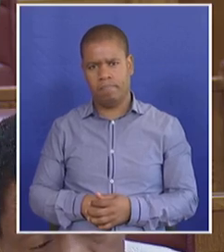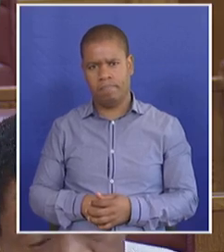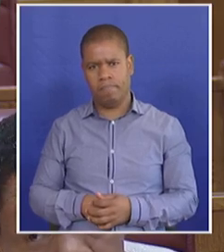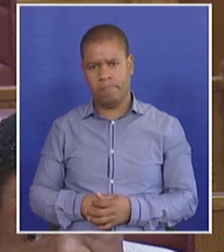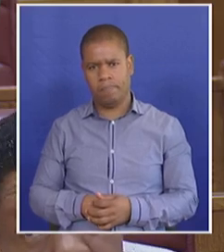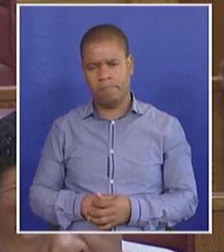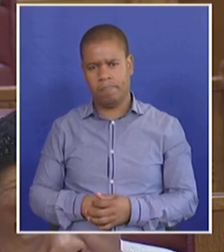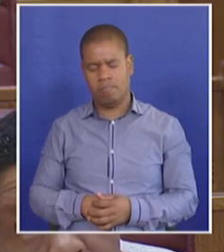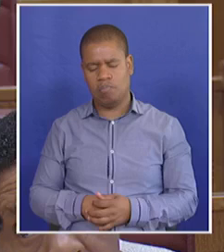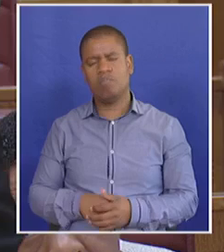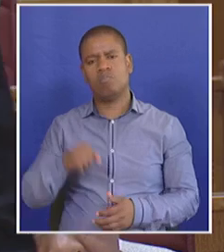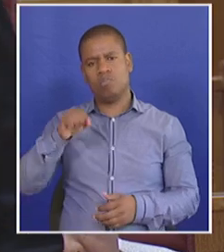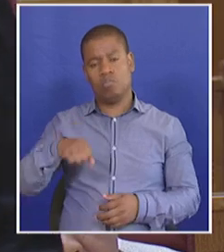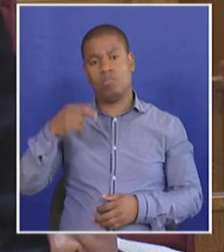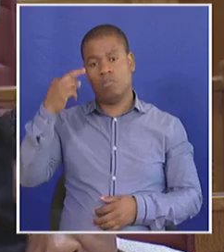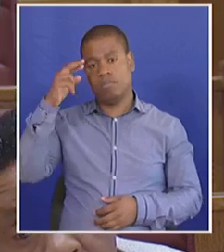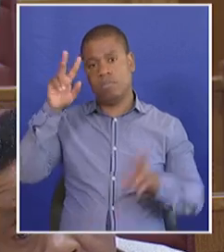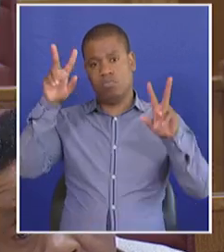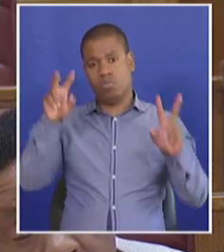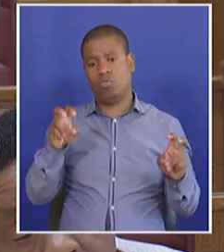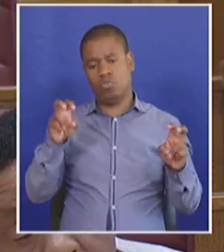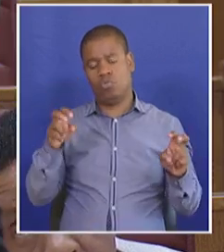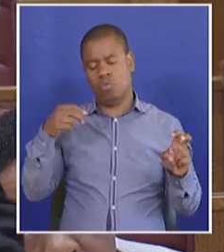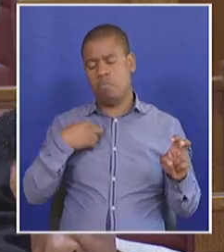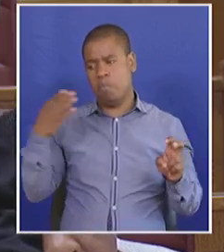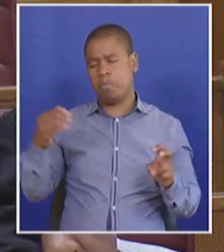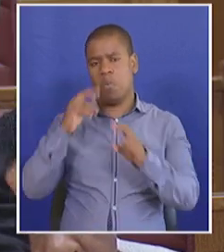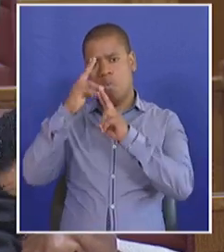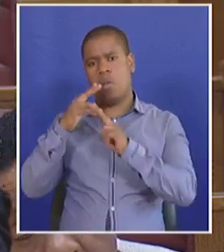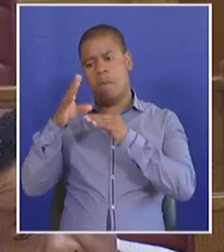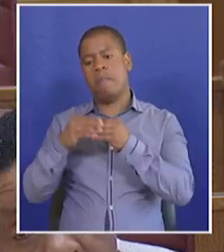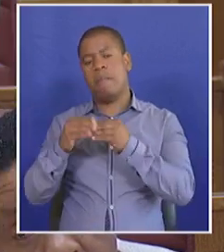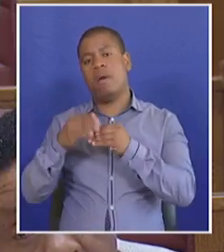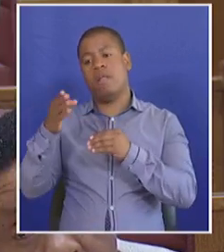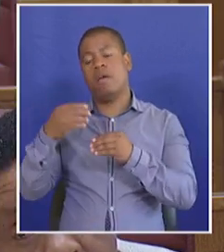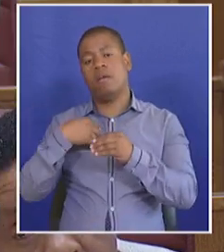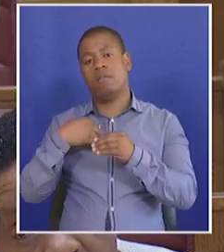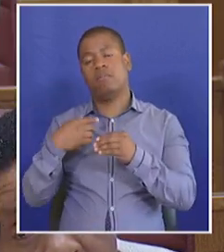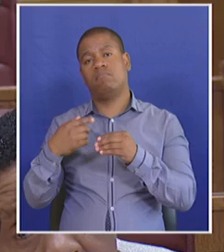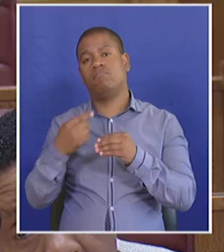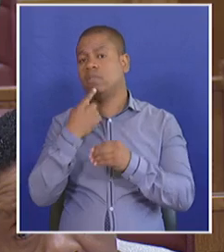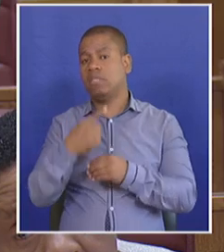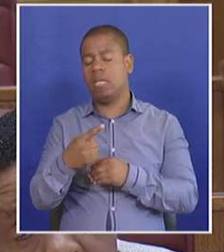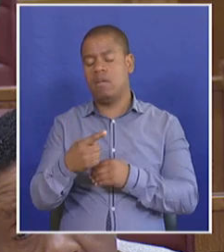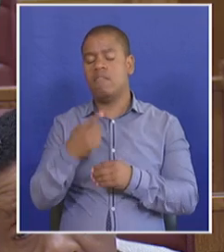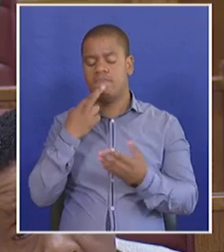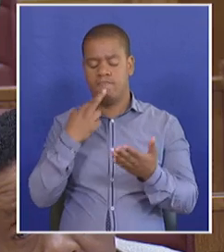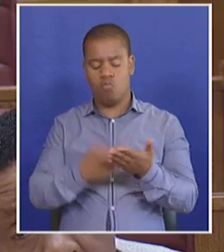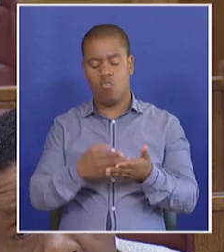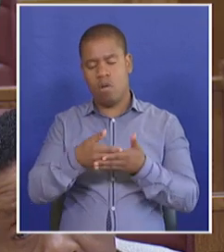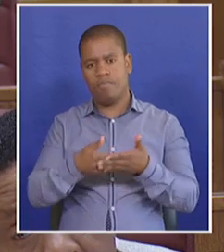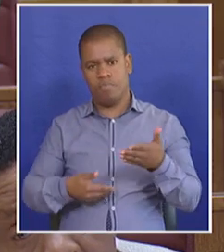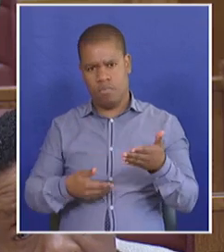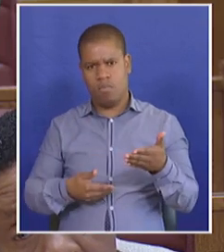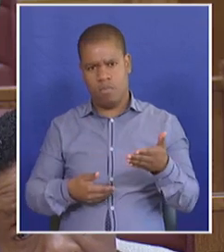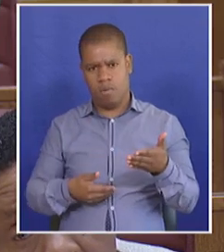the question I think that the honourable member is raising is whether or not, in the light of the report as